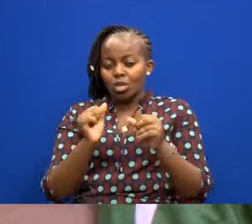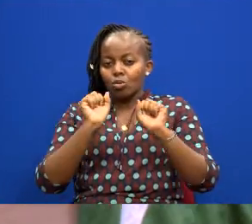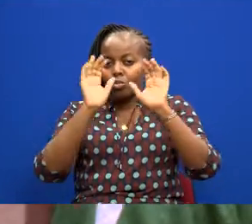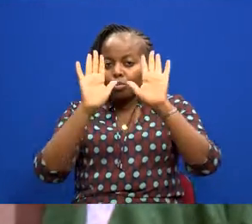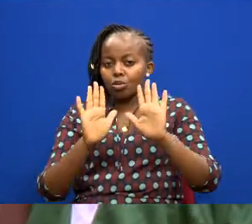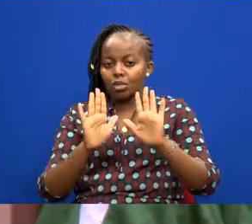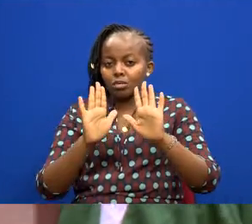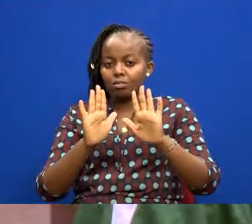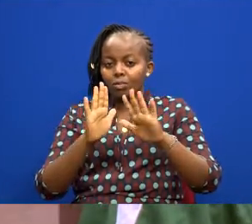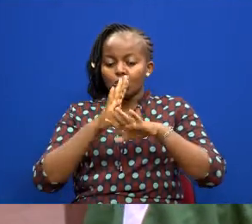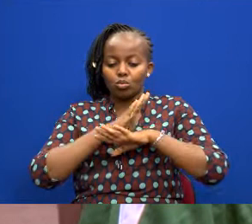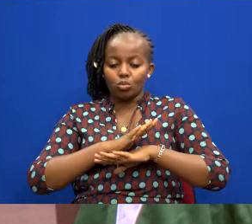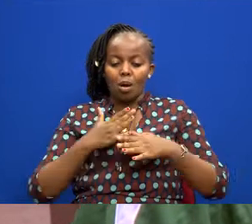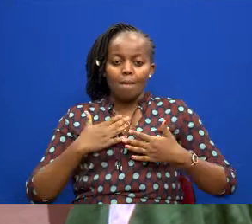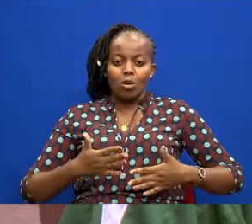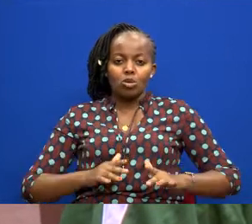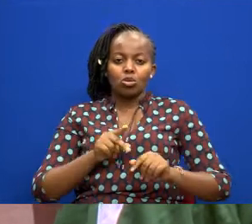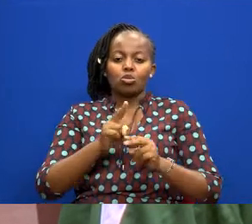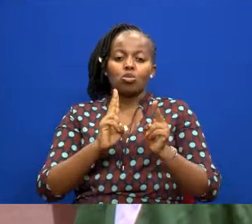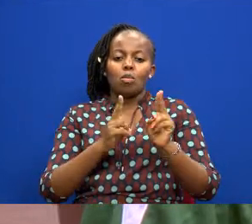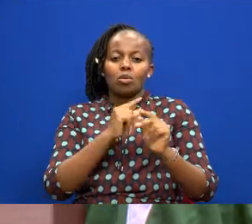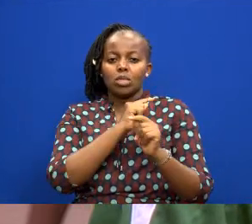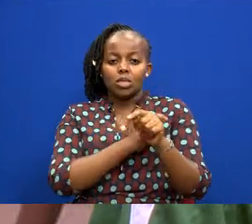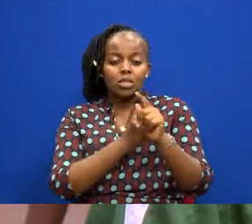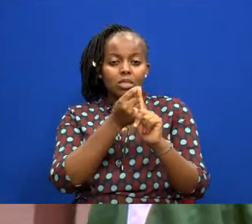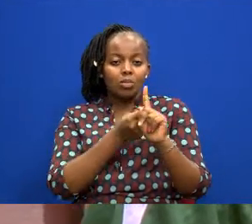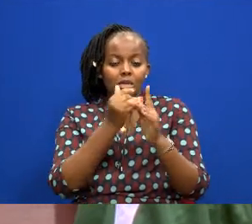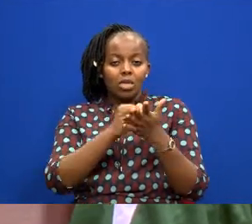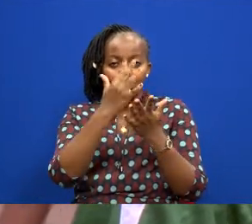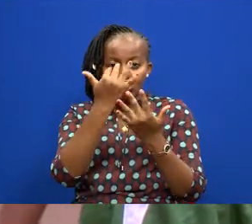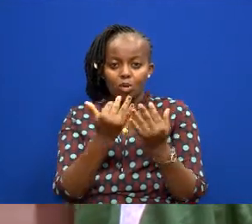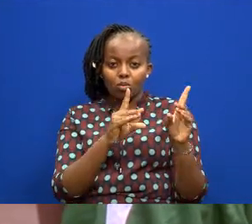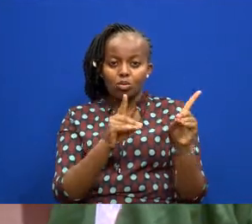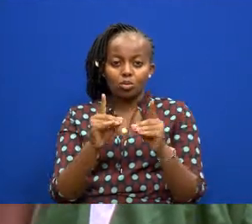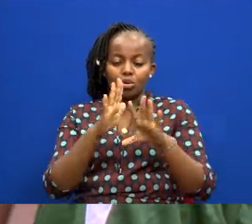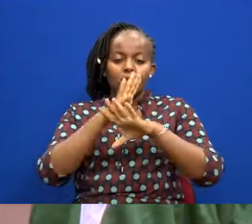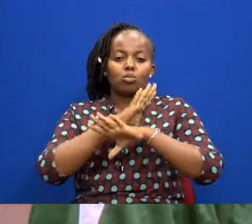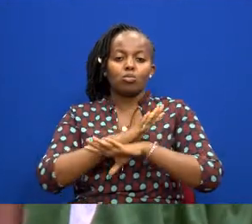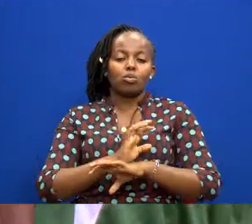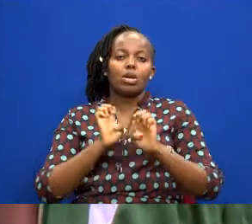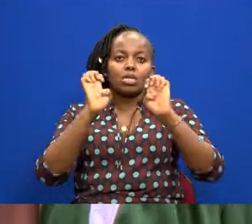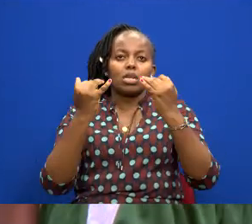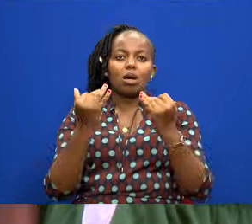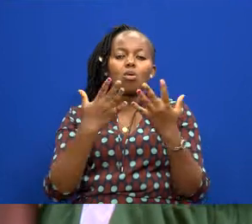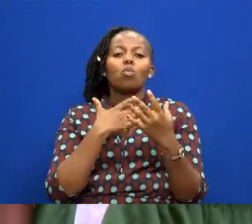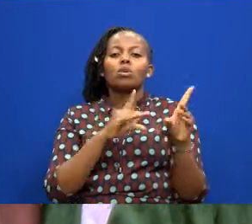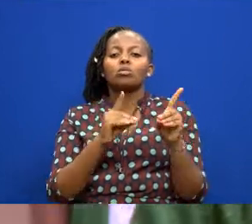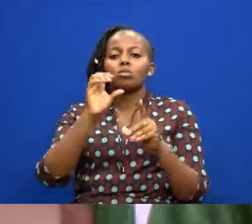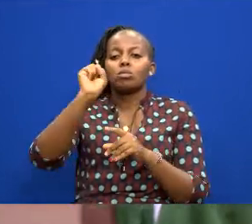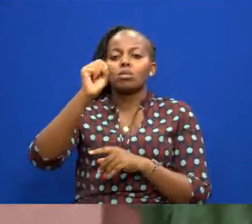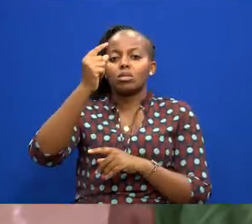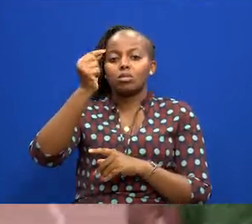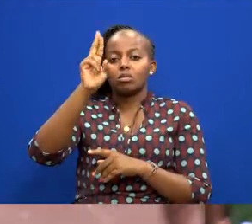normal temperature. So that is why we do a cool down. So tutafanya stretches. Sawa sawa? Yes. So